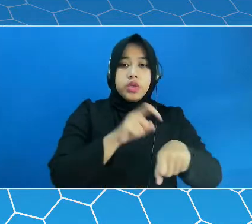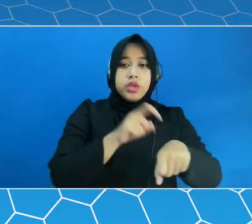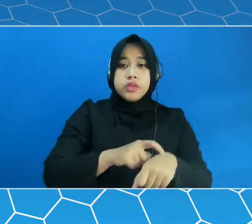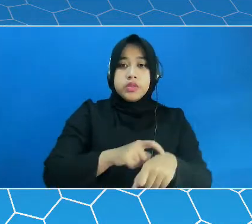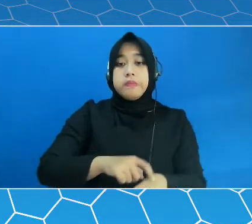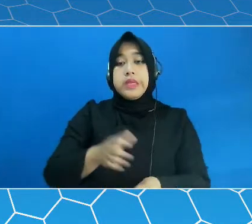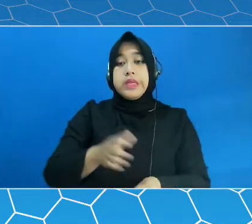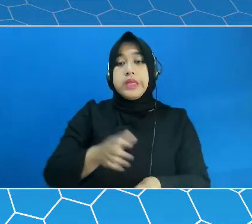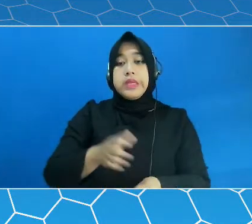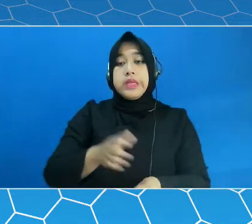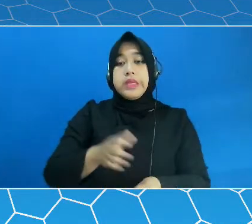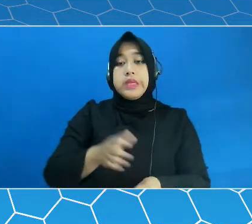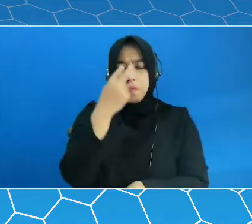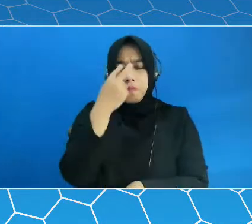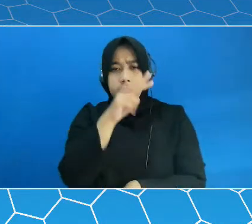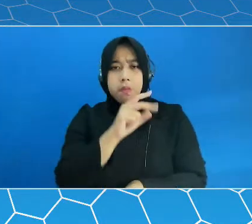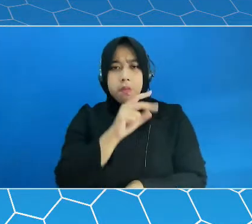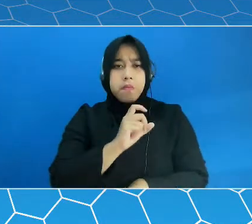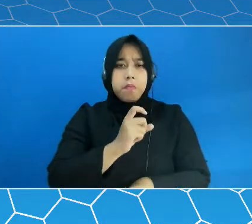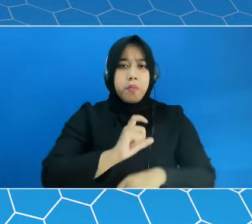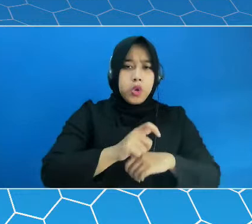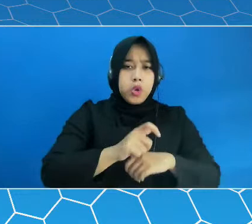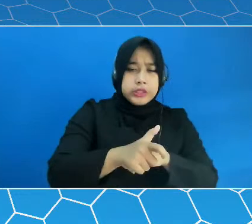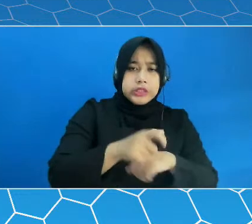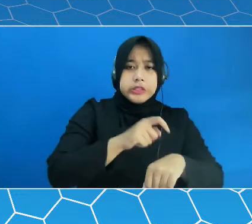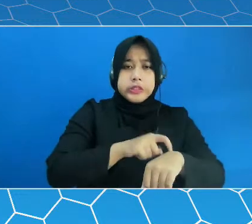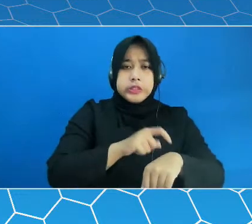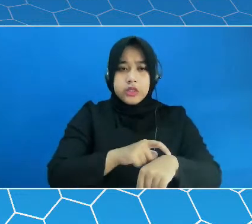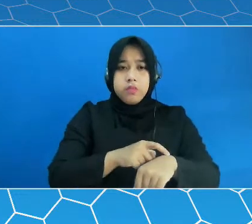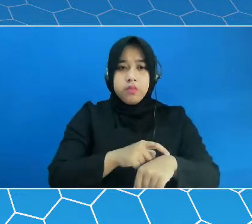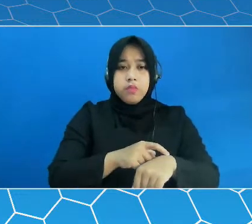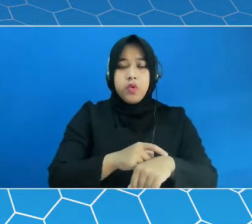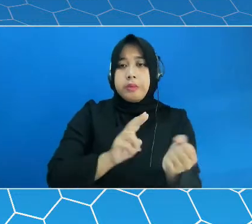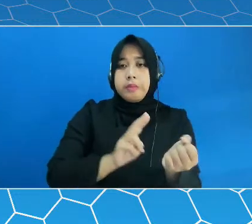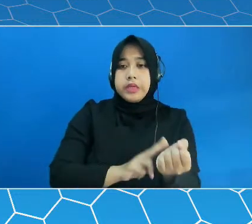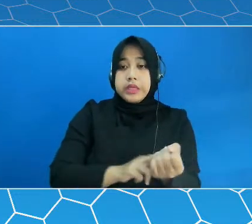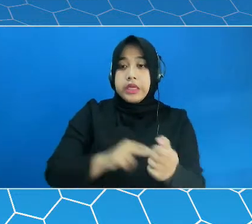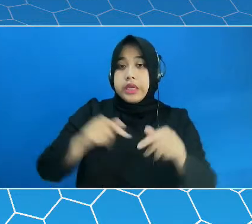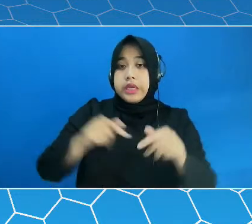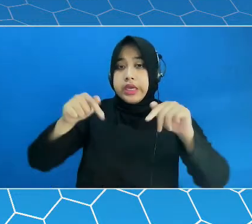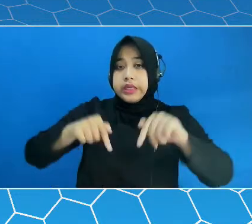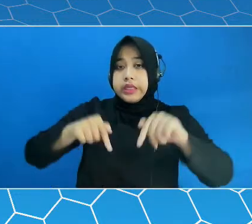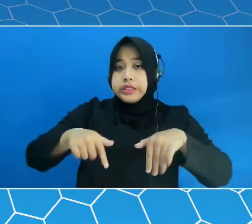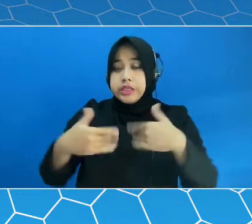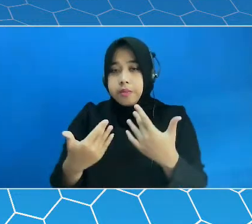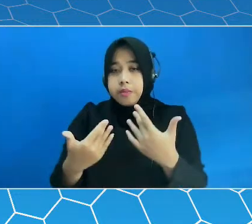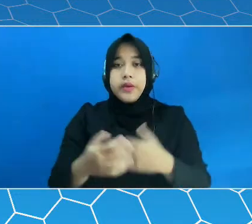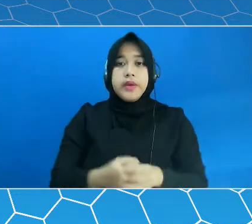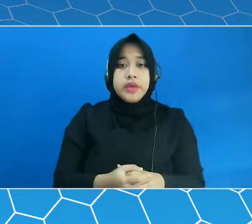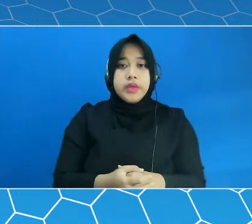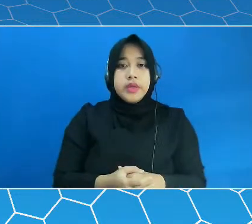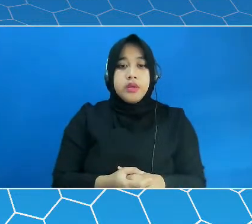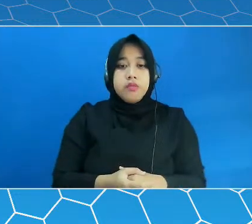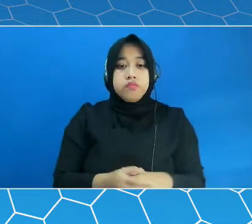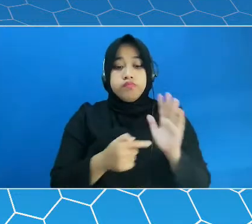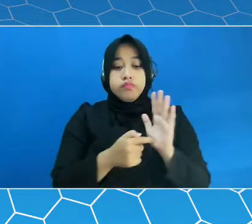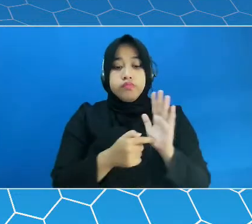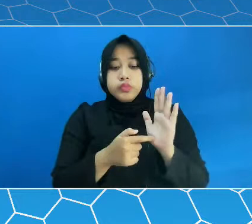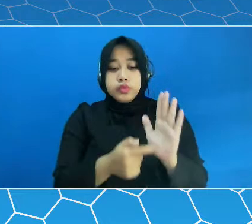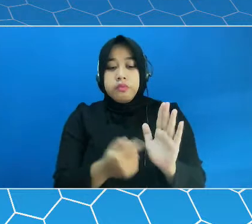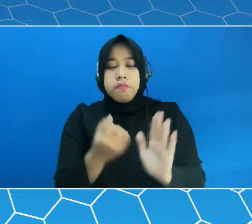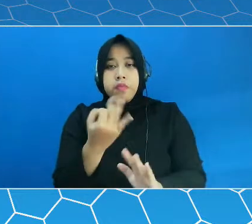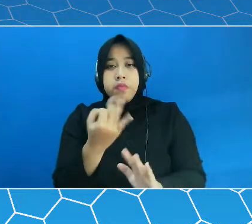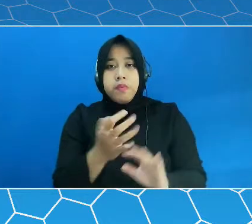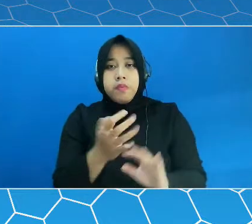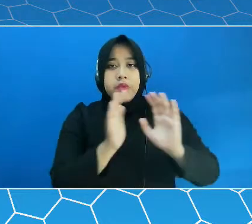patient. Here, a darker color indicates higher step count. And we can see on the graph that there is a